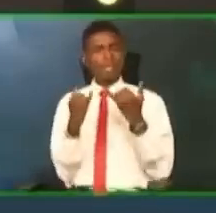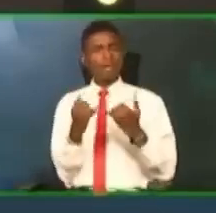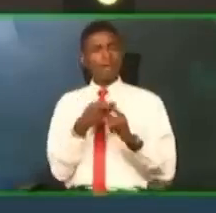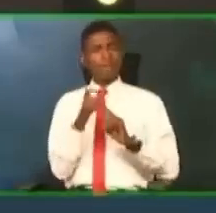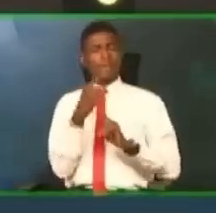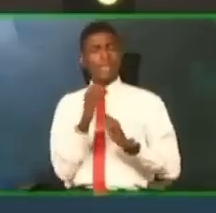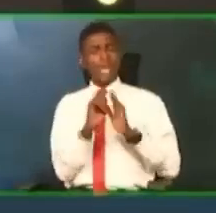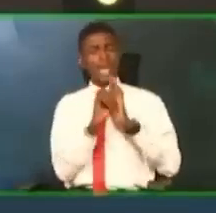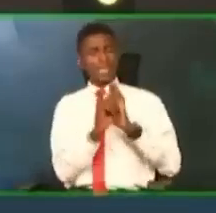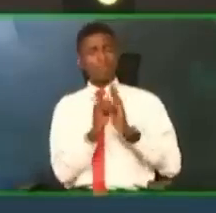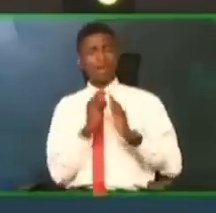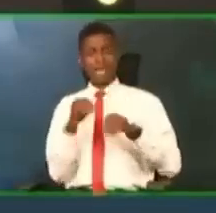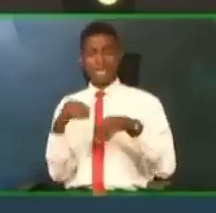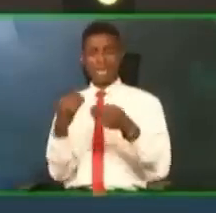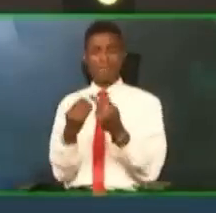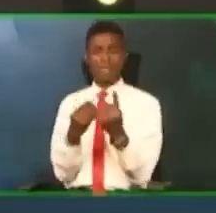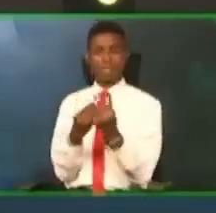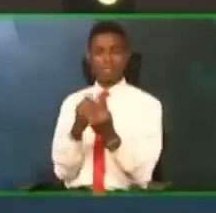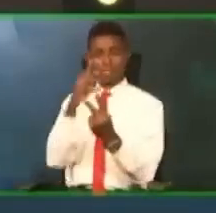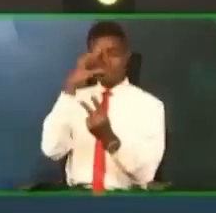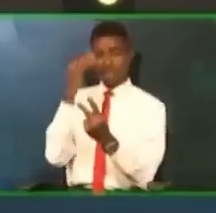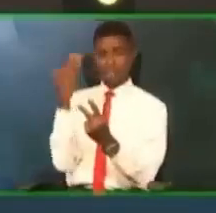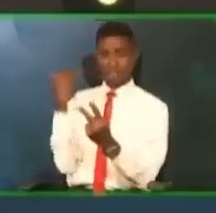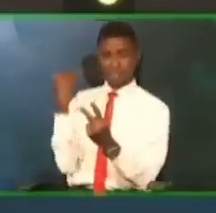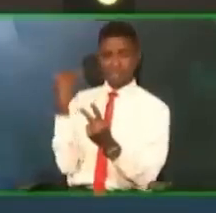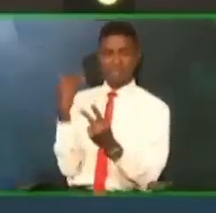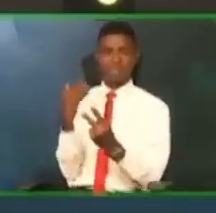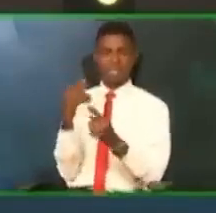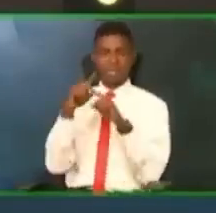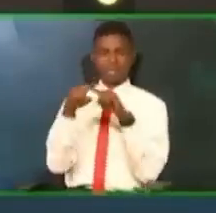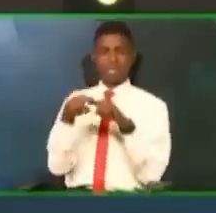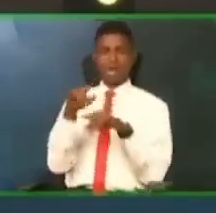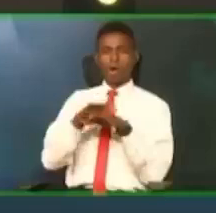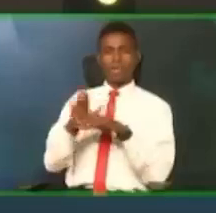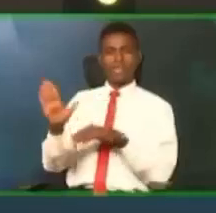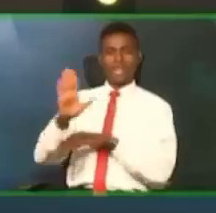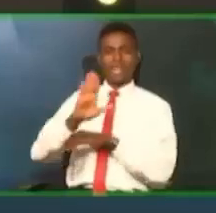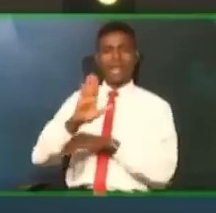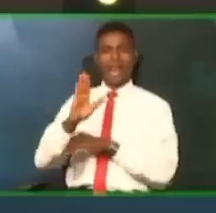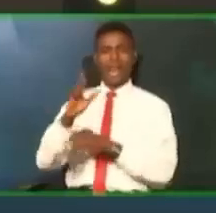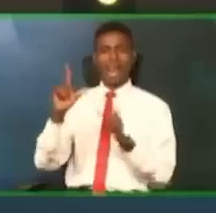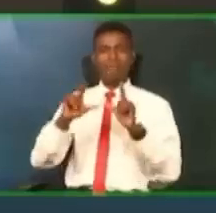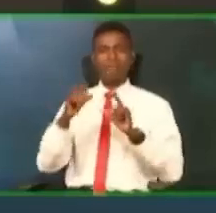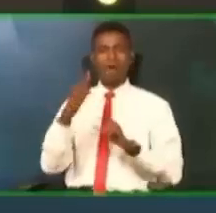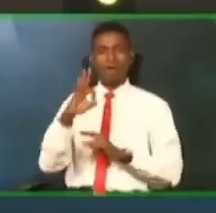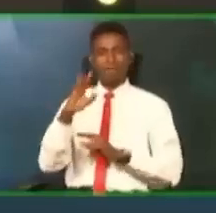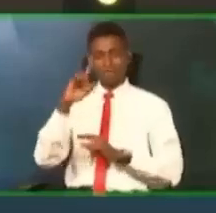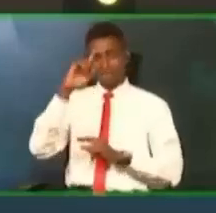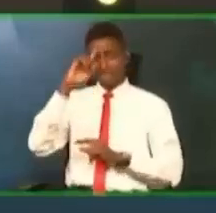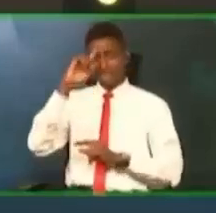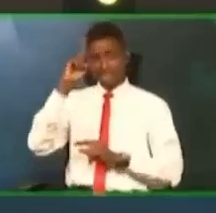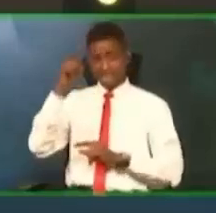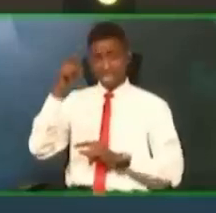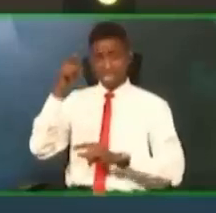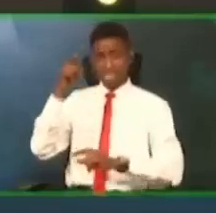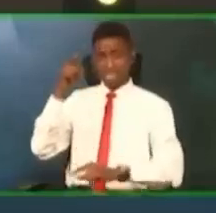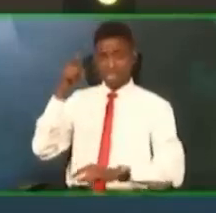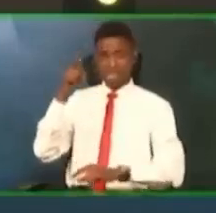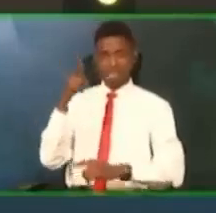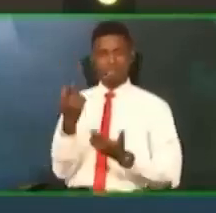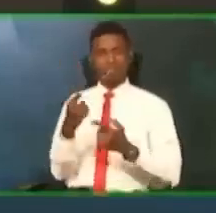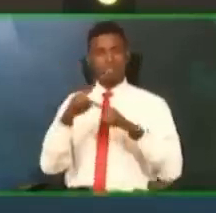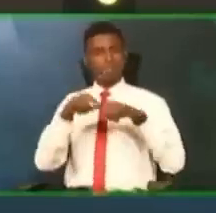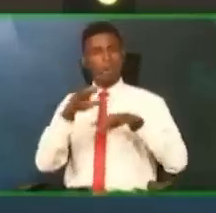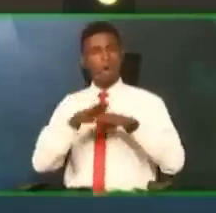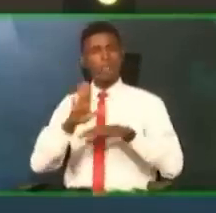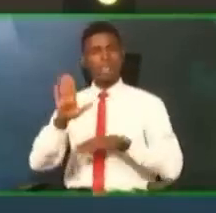example I gave the gentlemen, based on their level of intellectual exposure, are we together? Their levels of